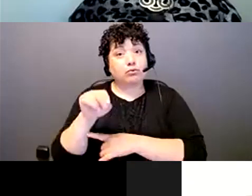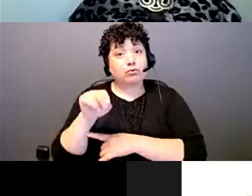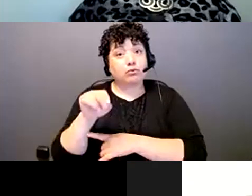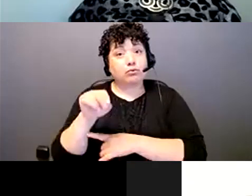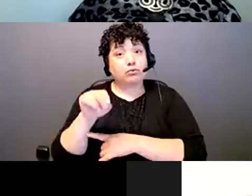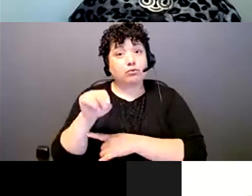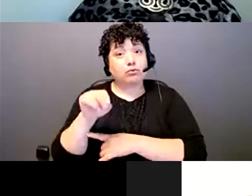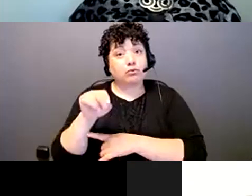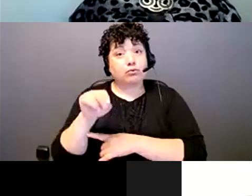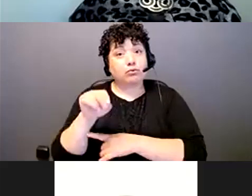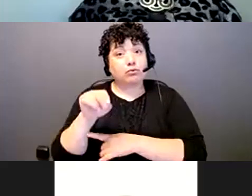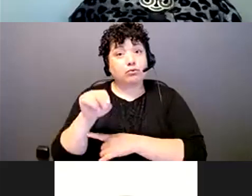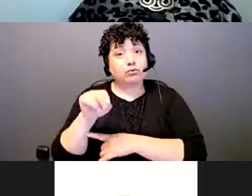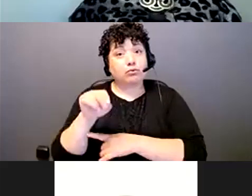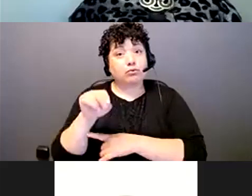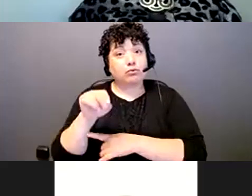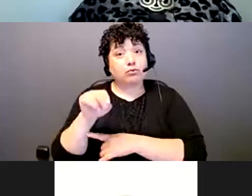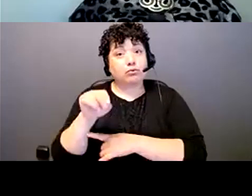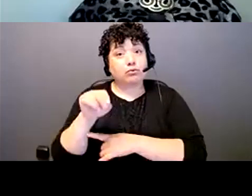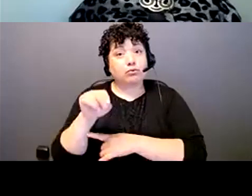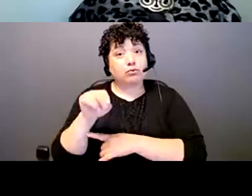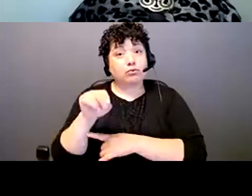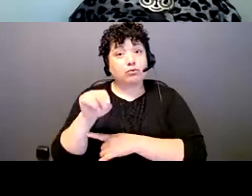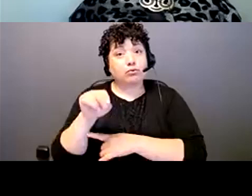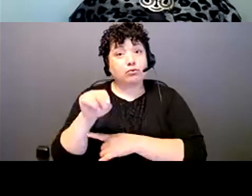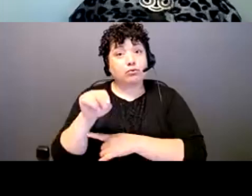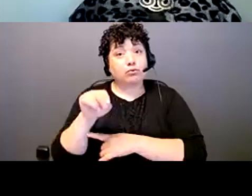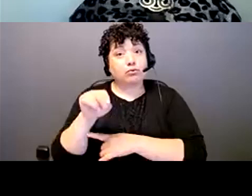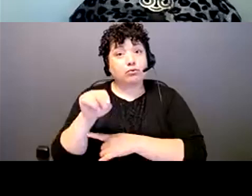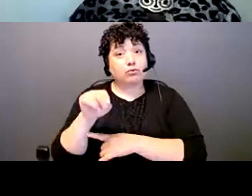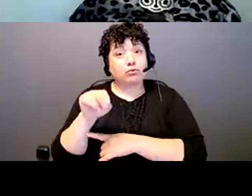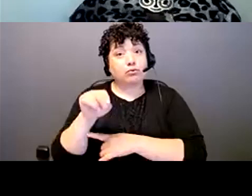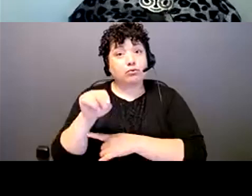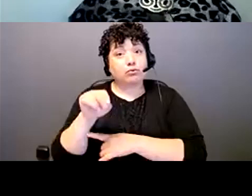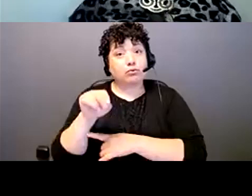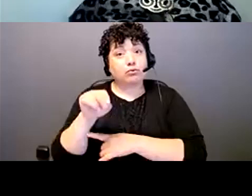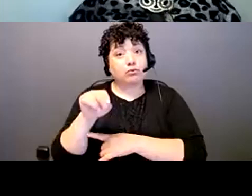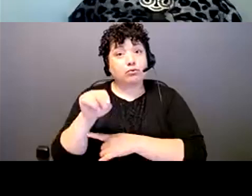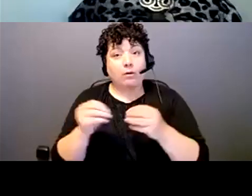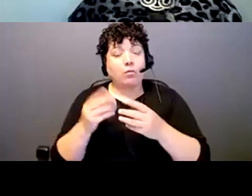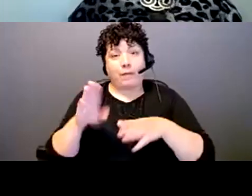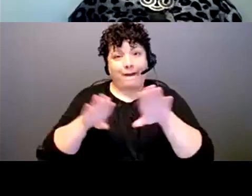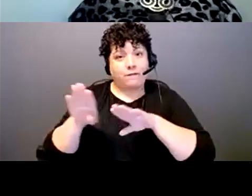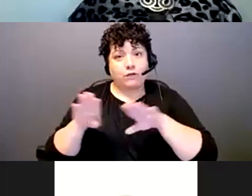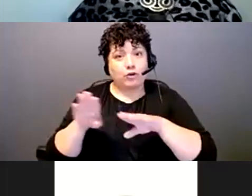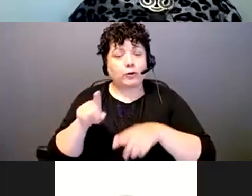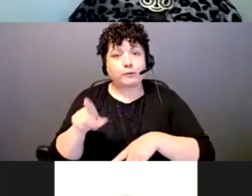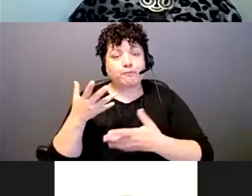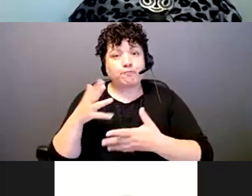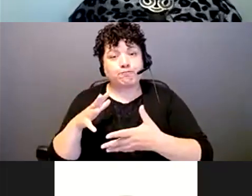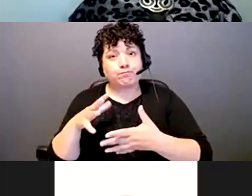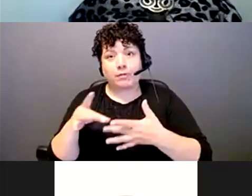to drug-associated cues, which leads to cravings and compulsive behaviors and